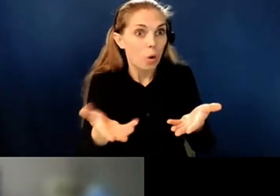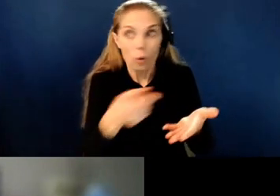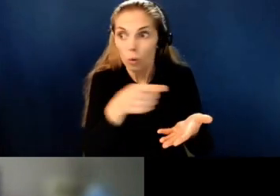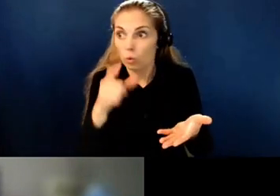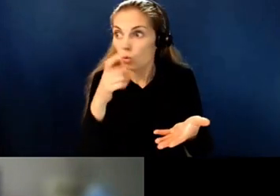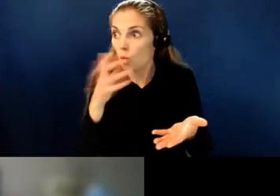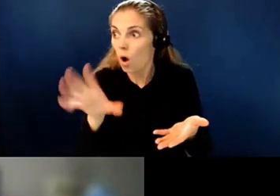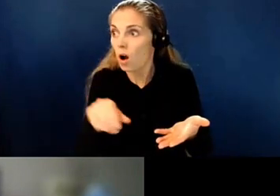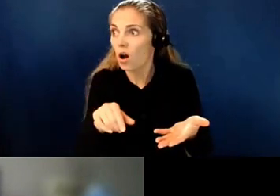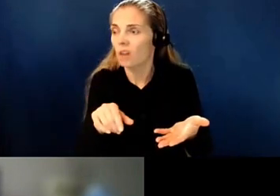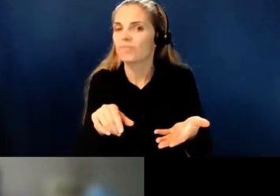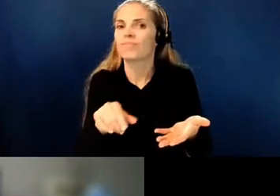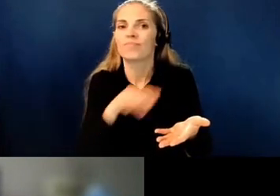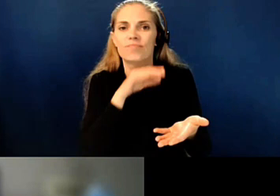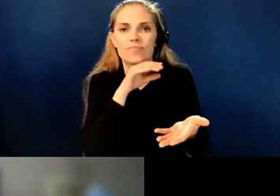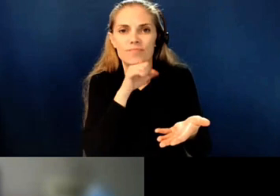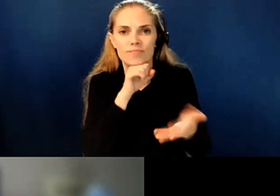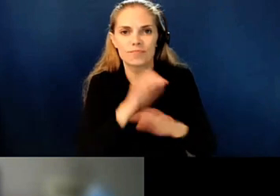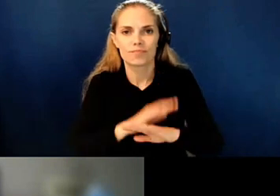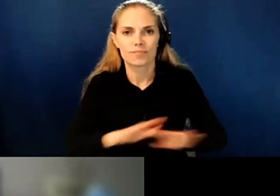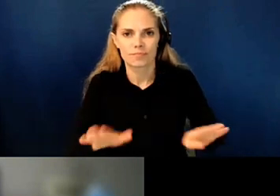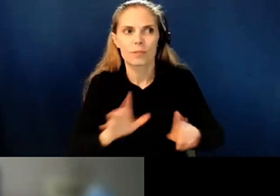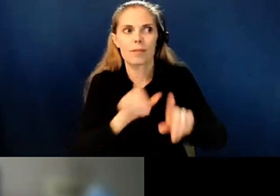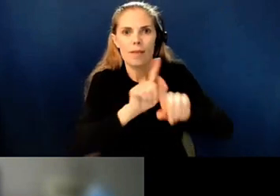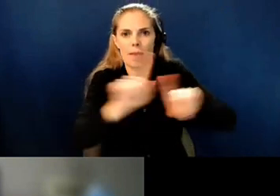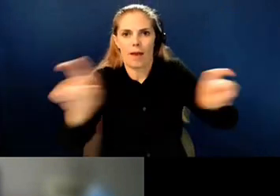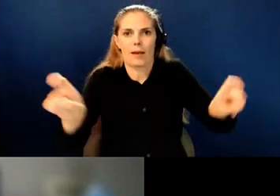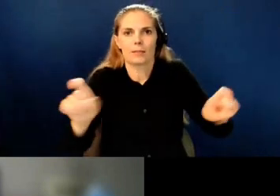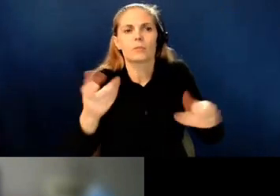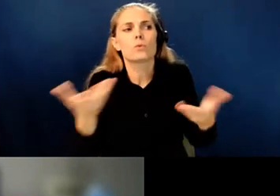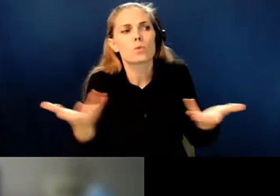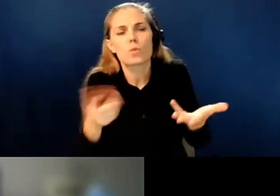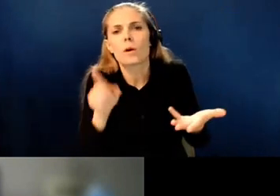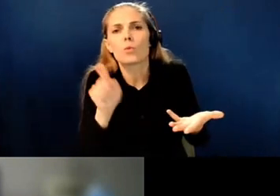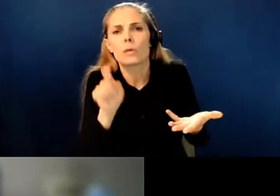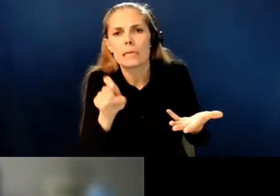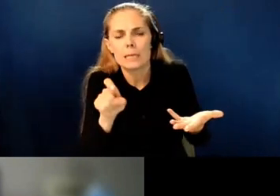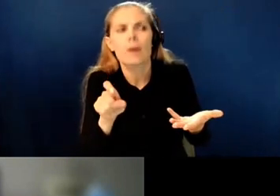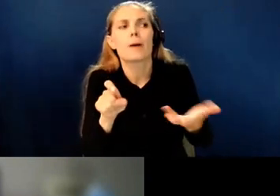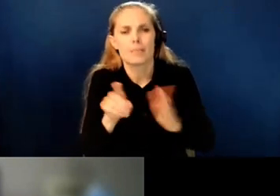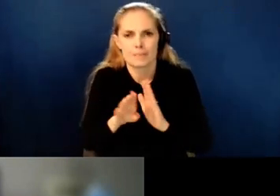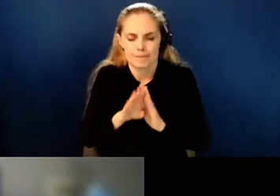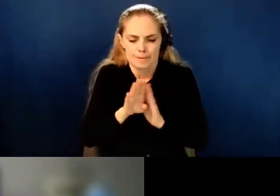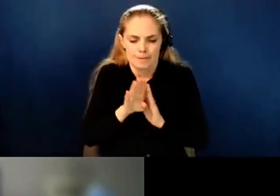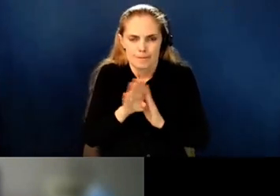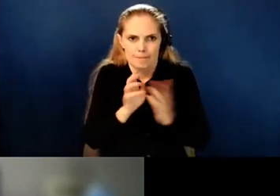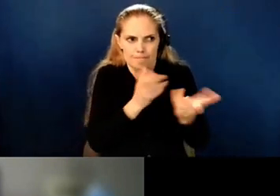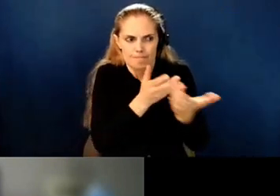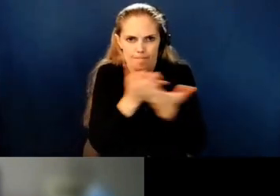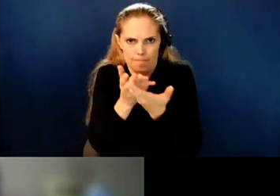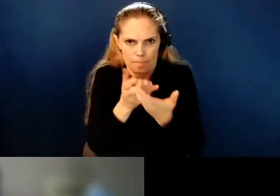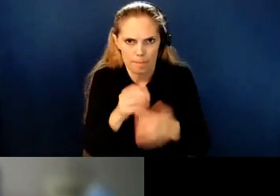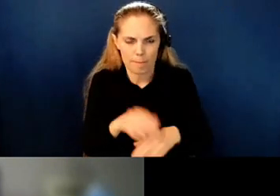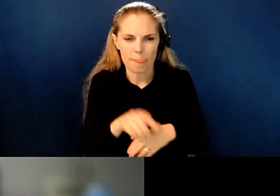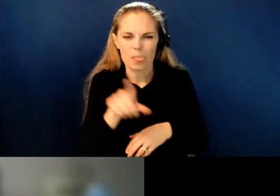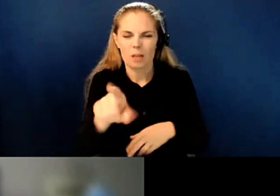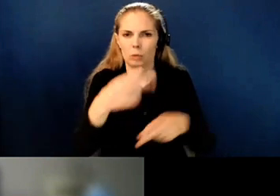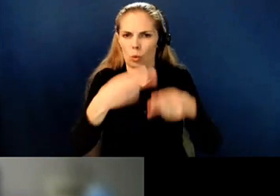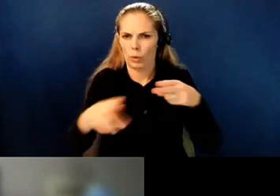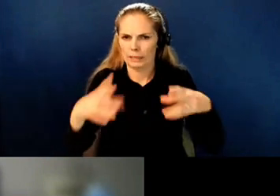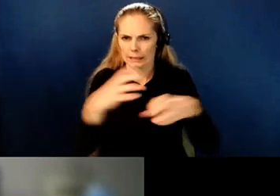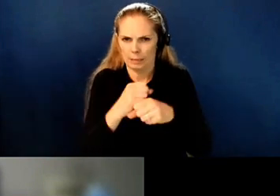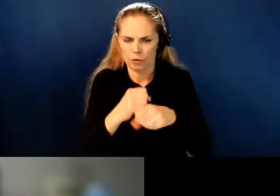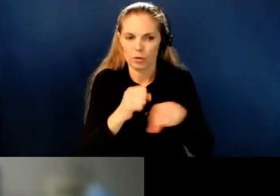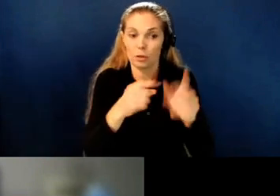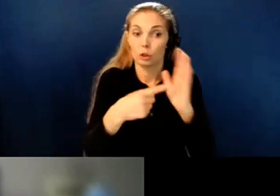again, we archived a conversation and we just had a look at that. So I just want to really quickly kind of go over what we did. We came into the dashboard, we went to the